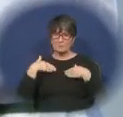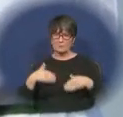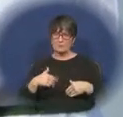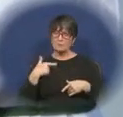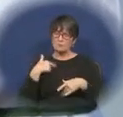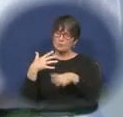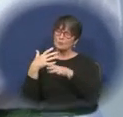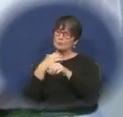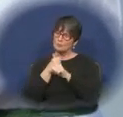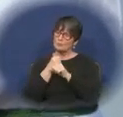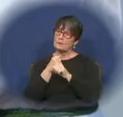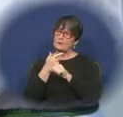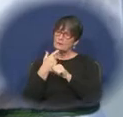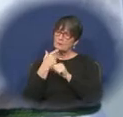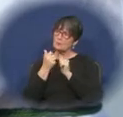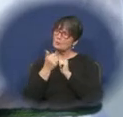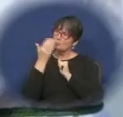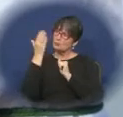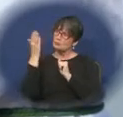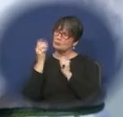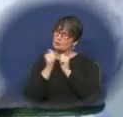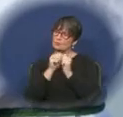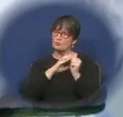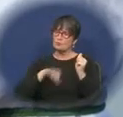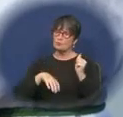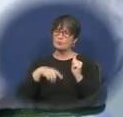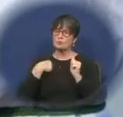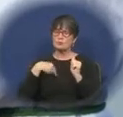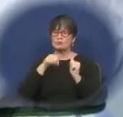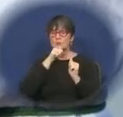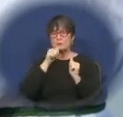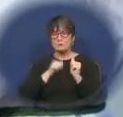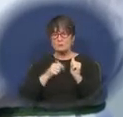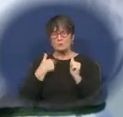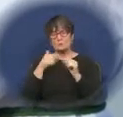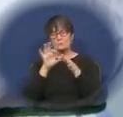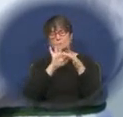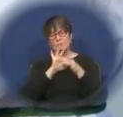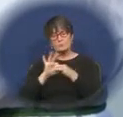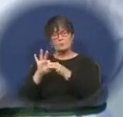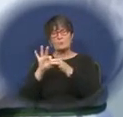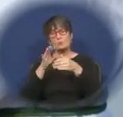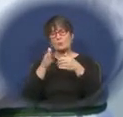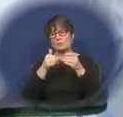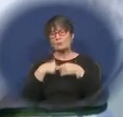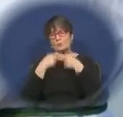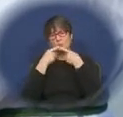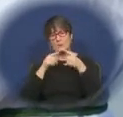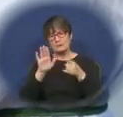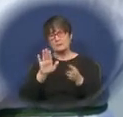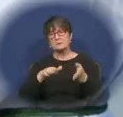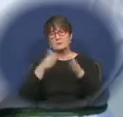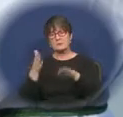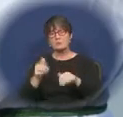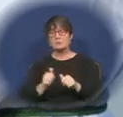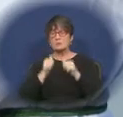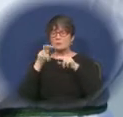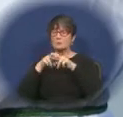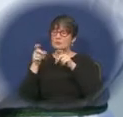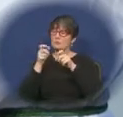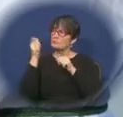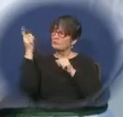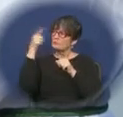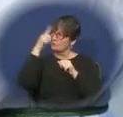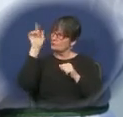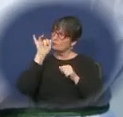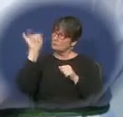in glory with Christ, to whose suffering we are united whenever we proclaim his death, who lives and reigns forever